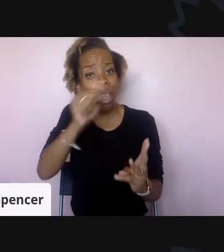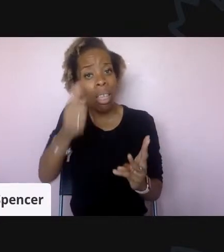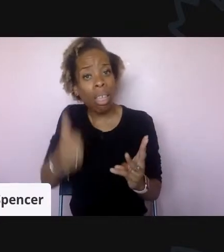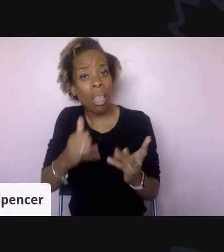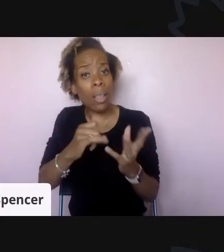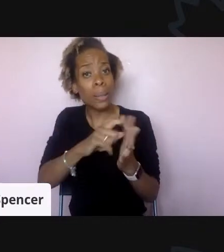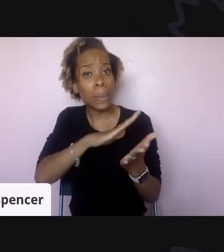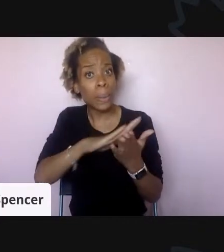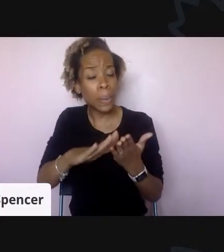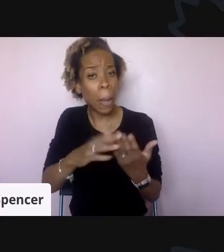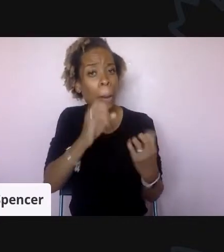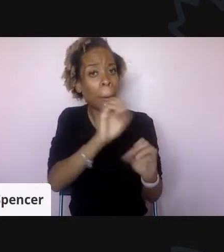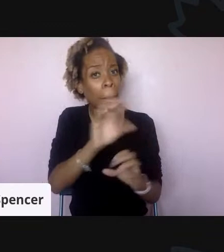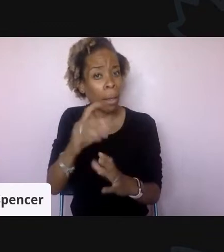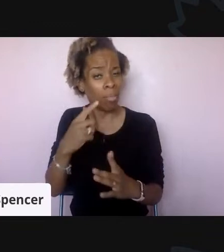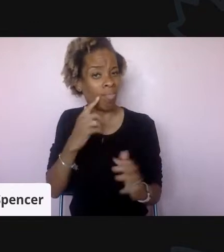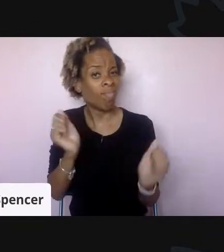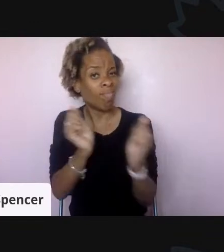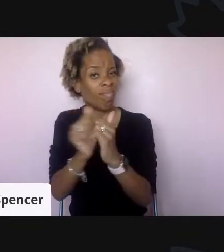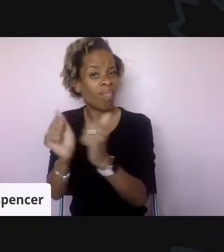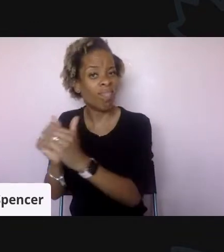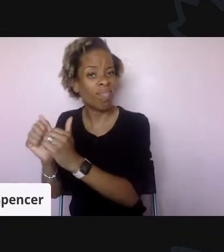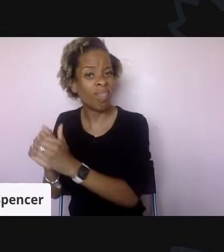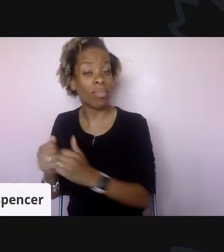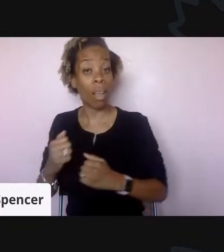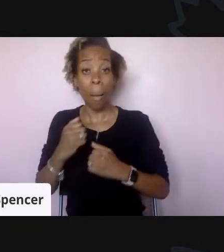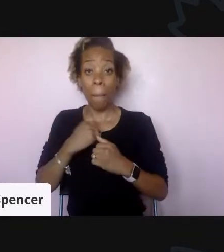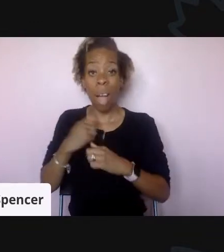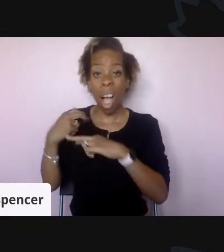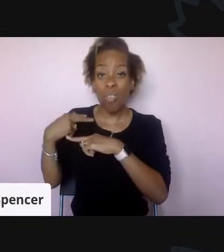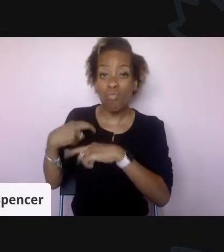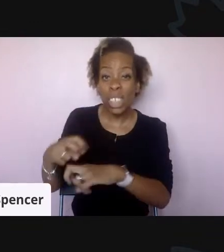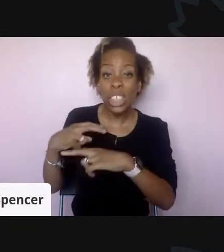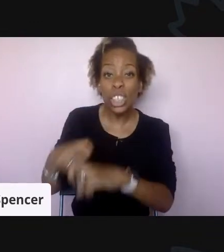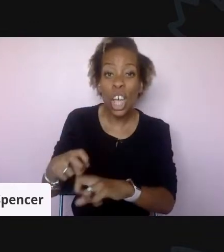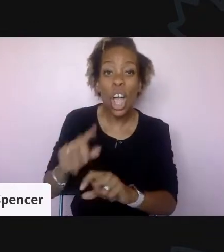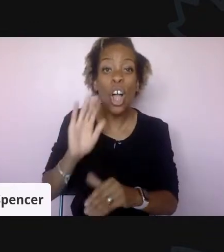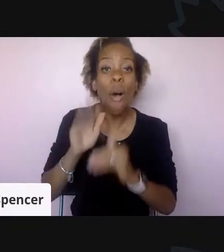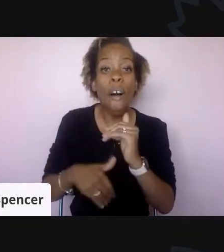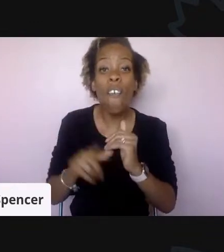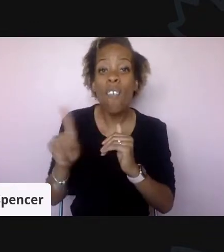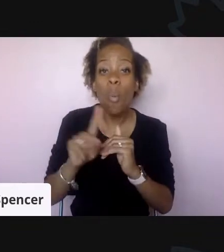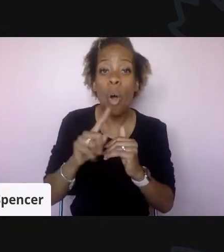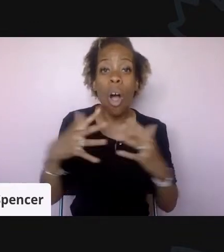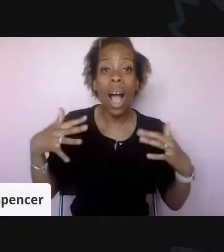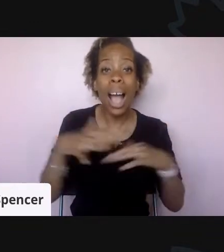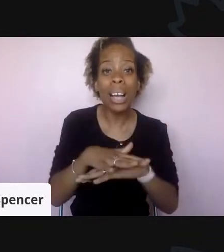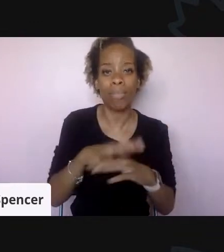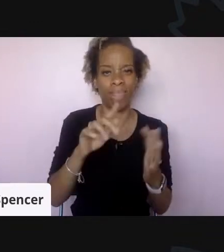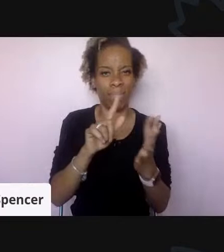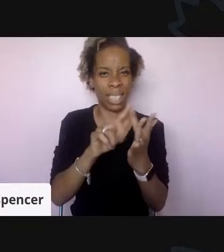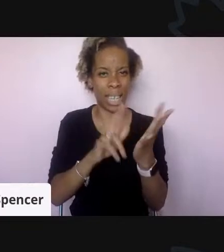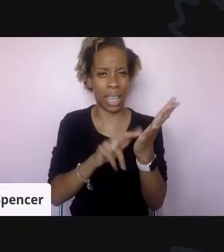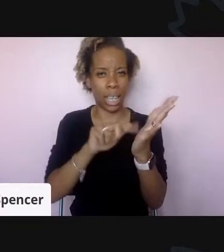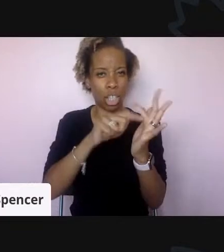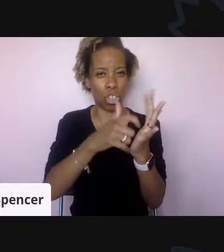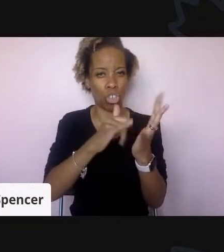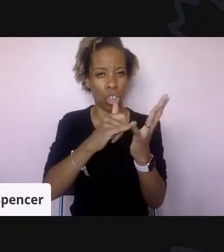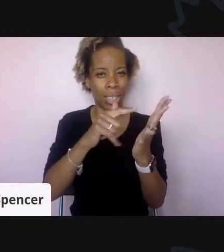as a researcher and academic is on intersectionality and what that actually means. But when we think